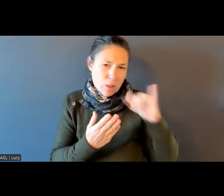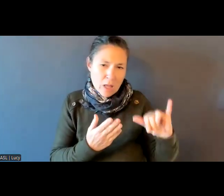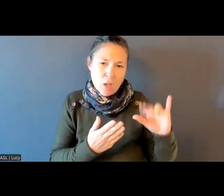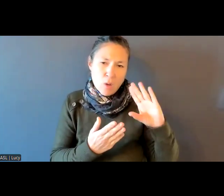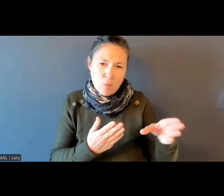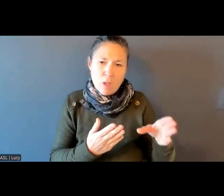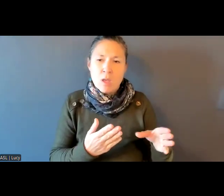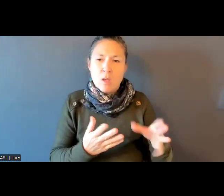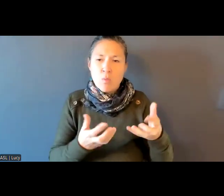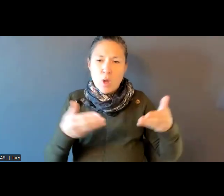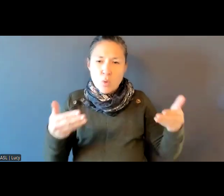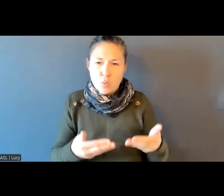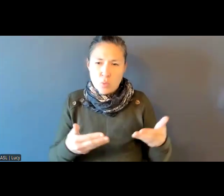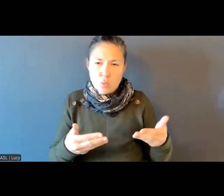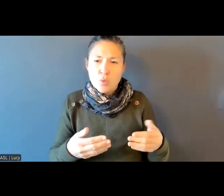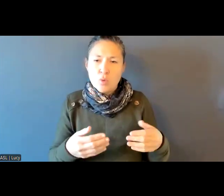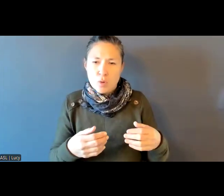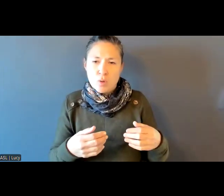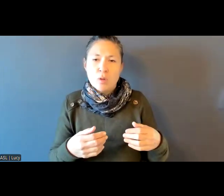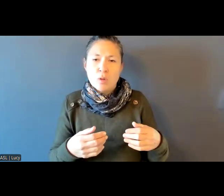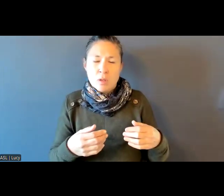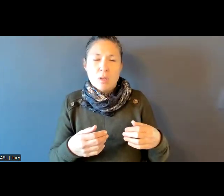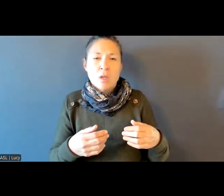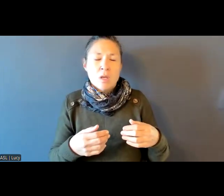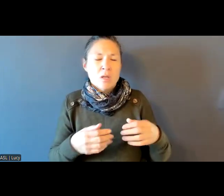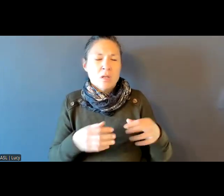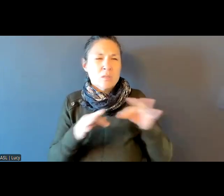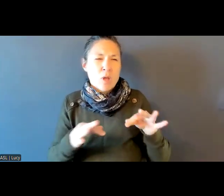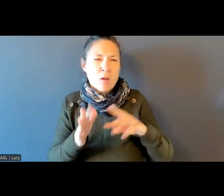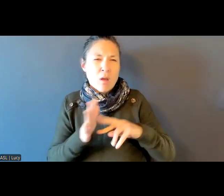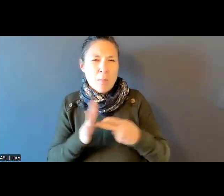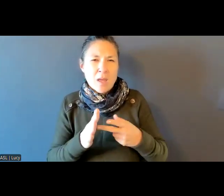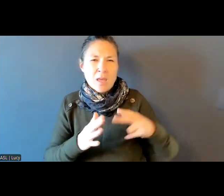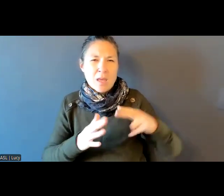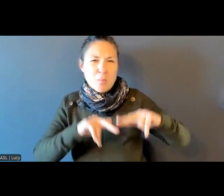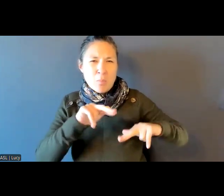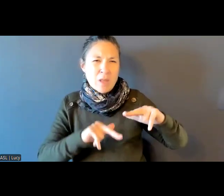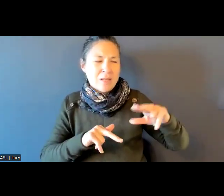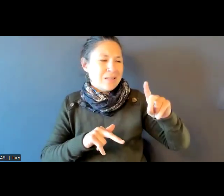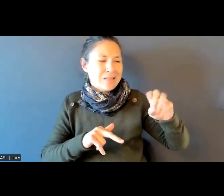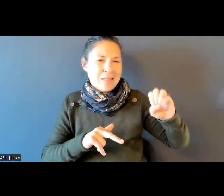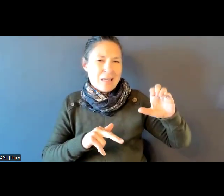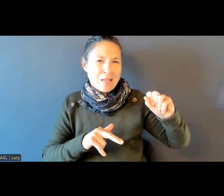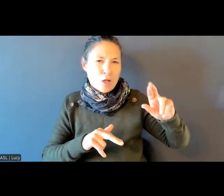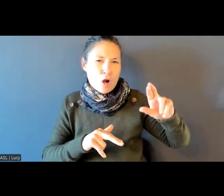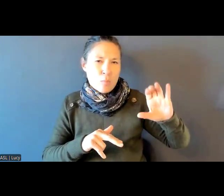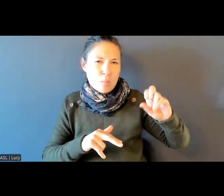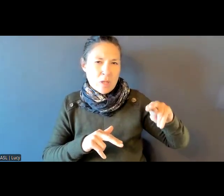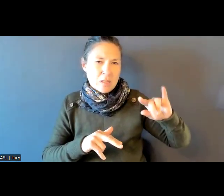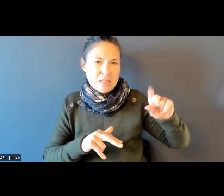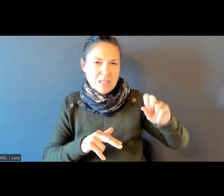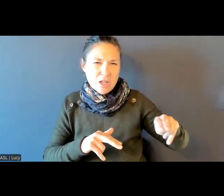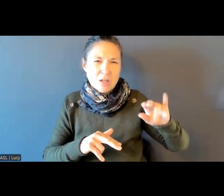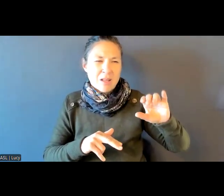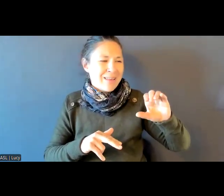it and explain a little bit about what we're talking about when we say a building decarbonization clearinghouse. Dylan will explain